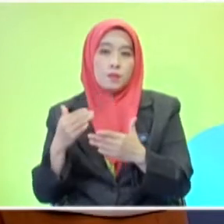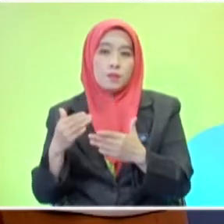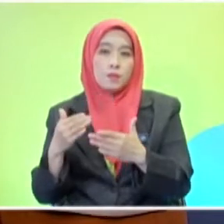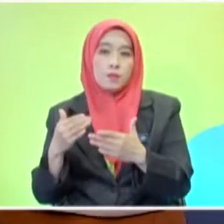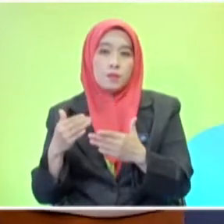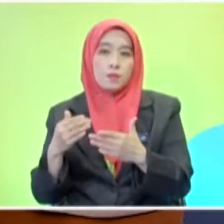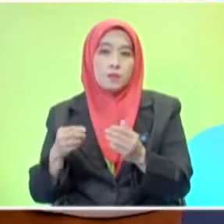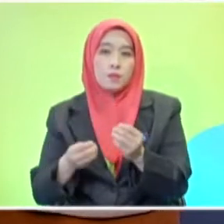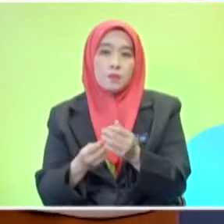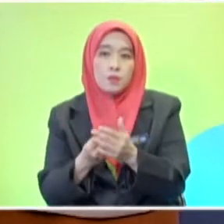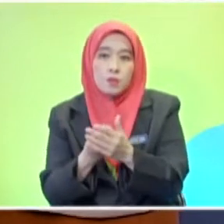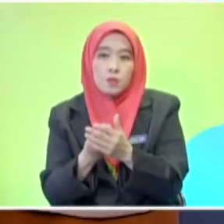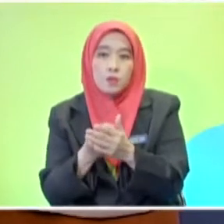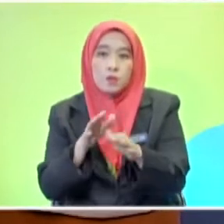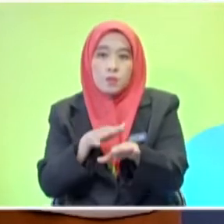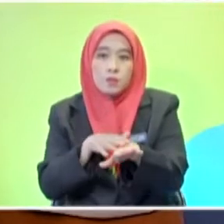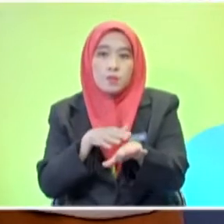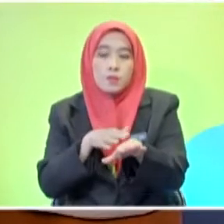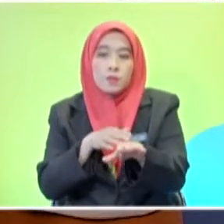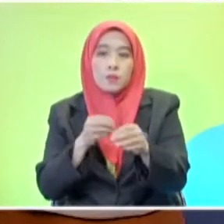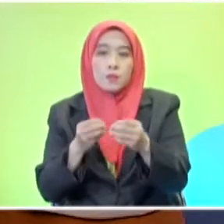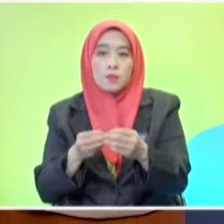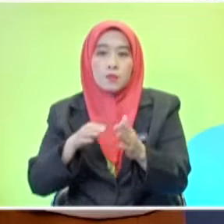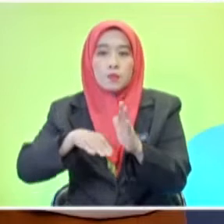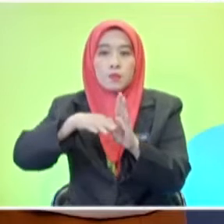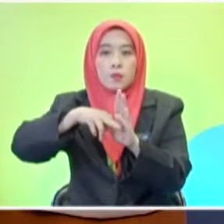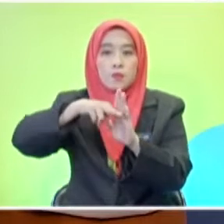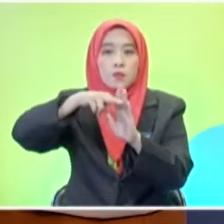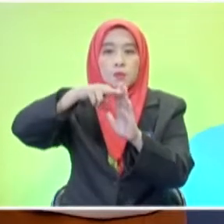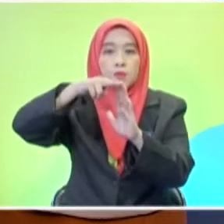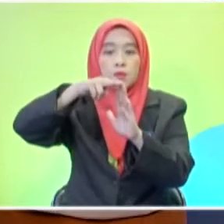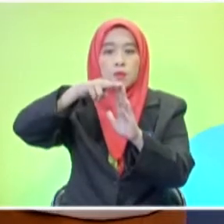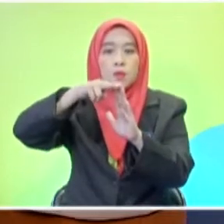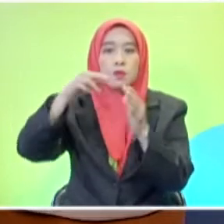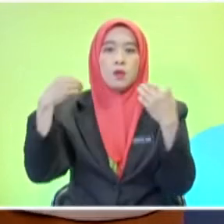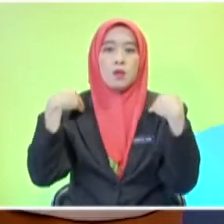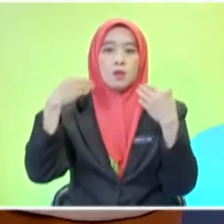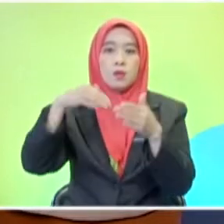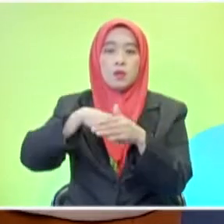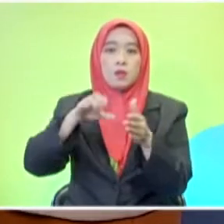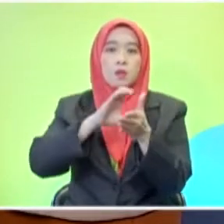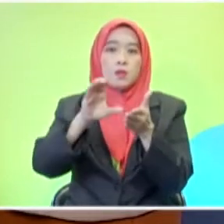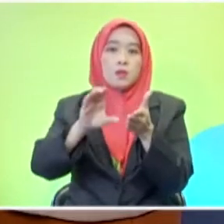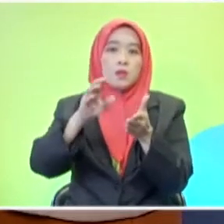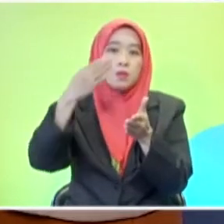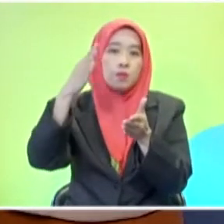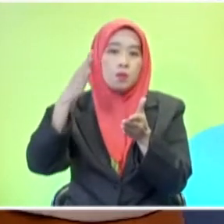It grows slowly but gradually up, right now. But some, for the blue one, for the blue